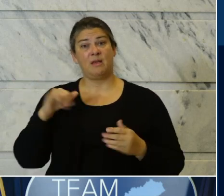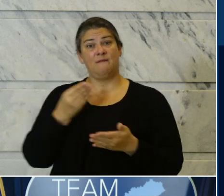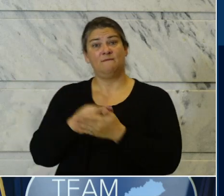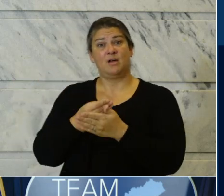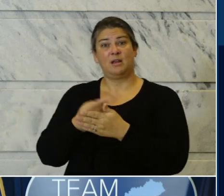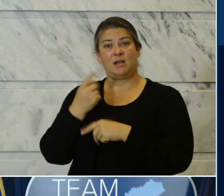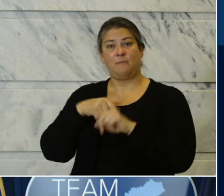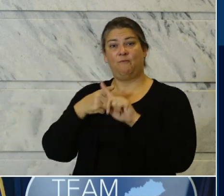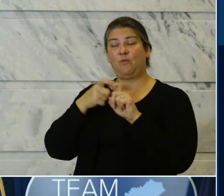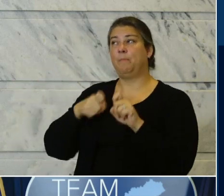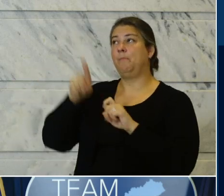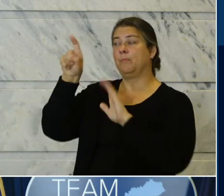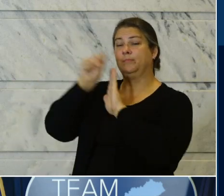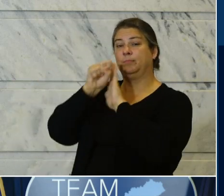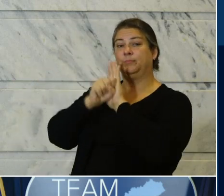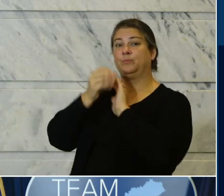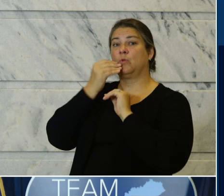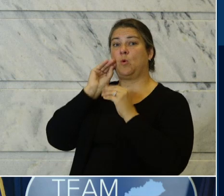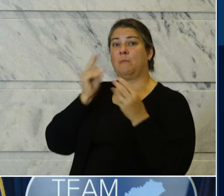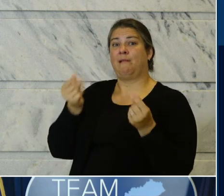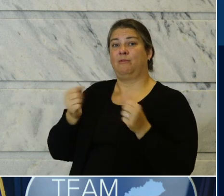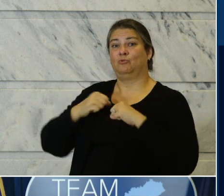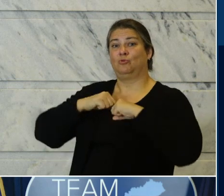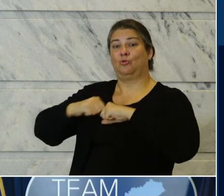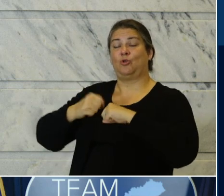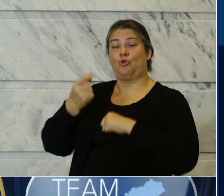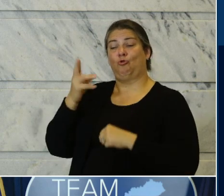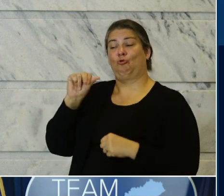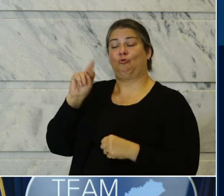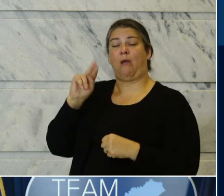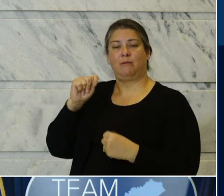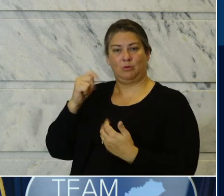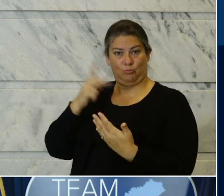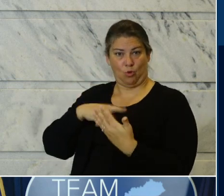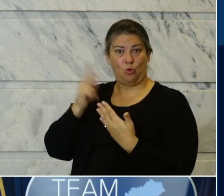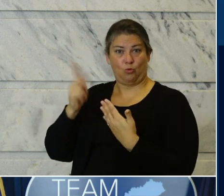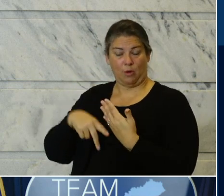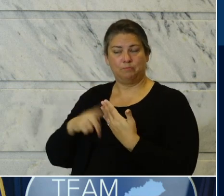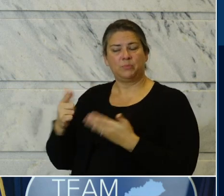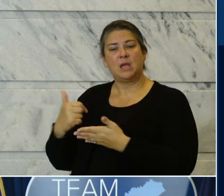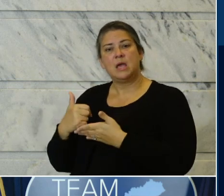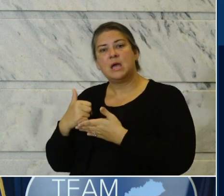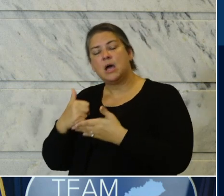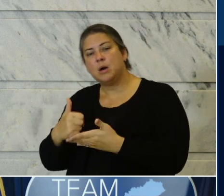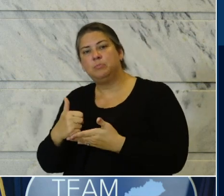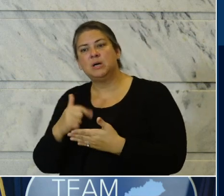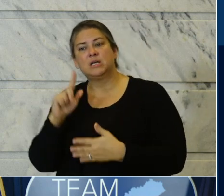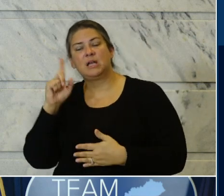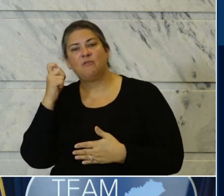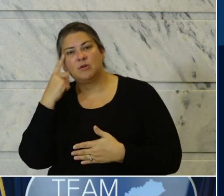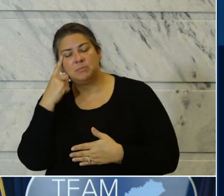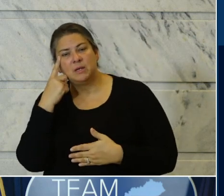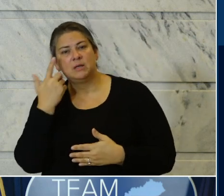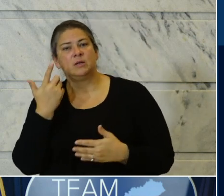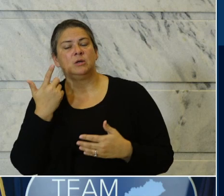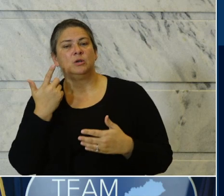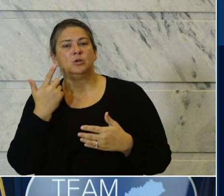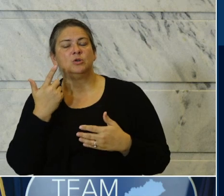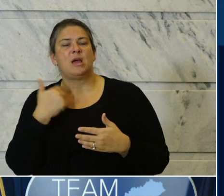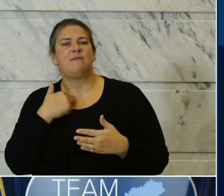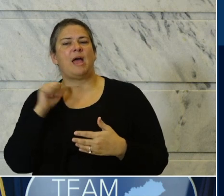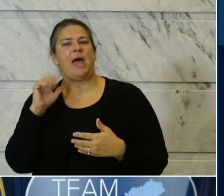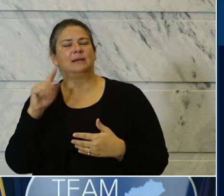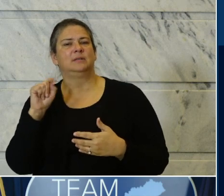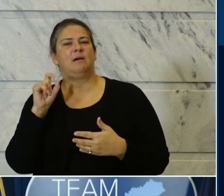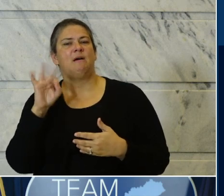Security's State Homeland Security Grant Program, and it helps local governments prepare for and counter acts of terrorism.